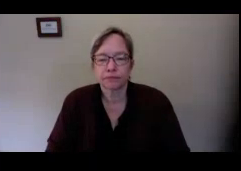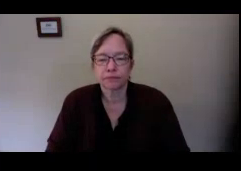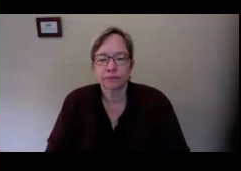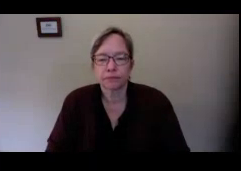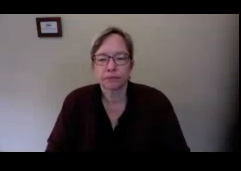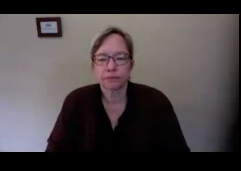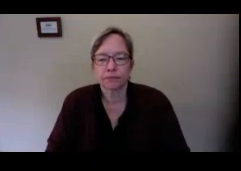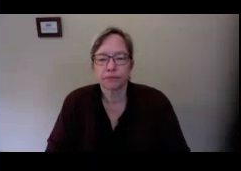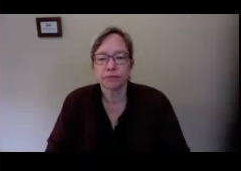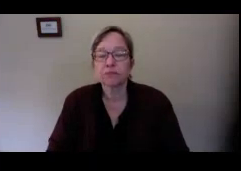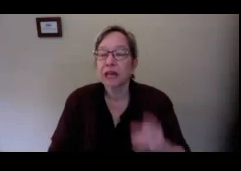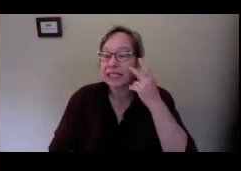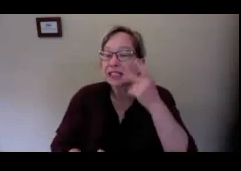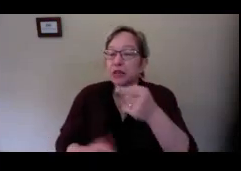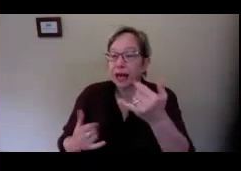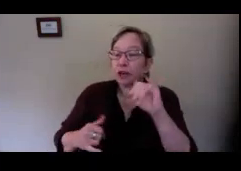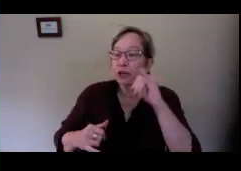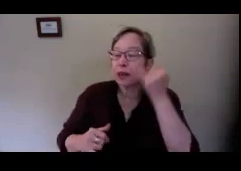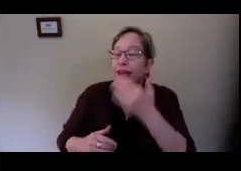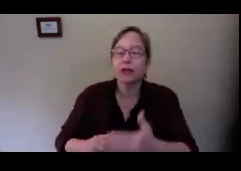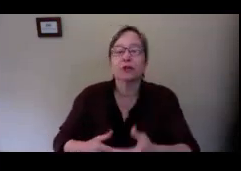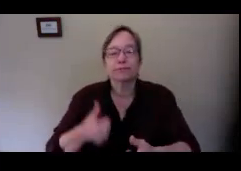I can see you now, Julie. Thank you.